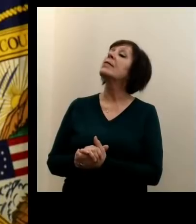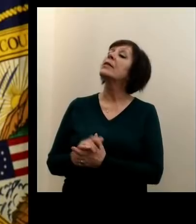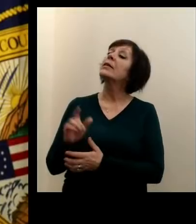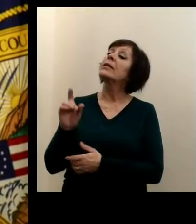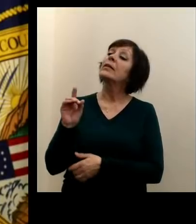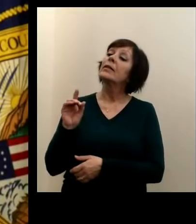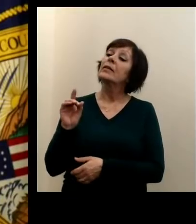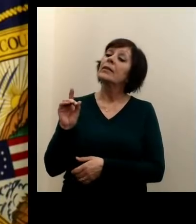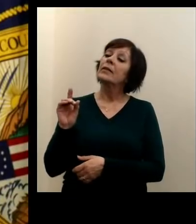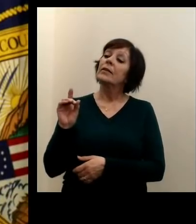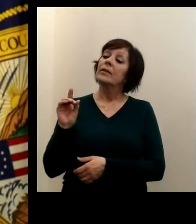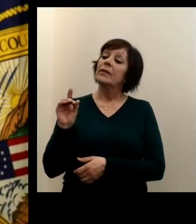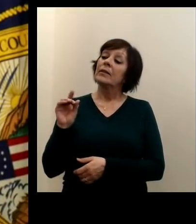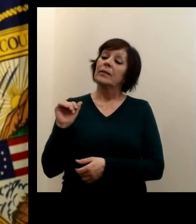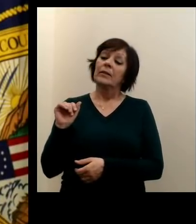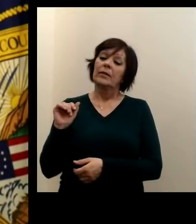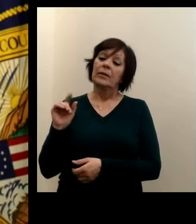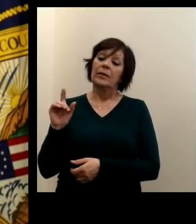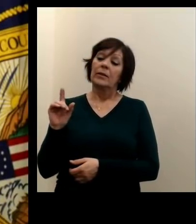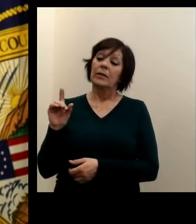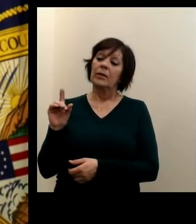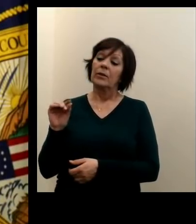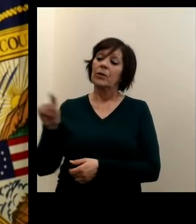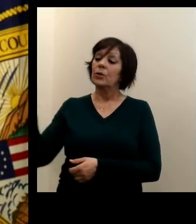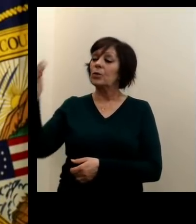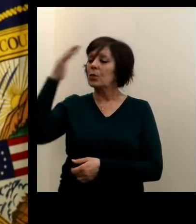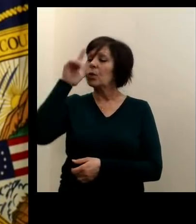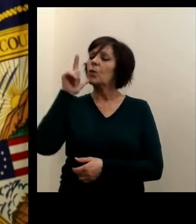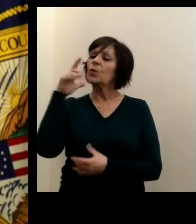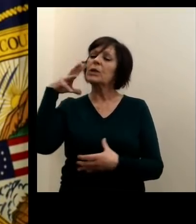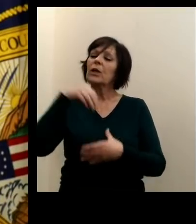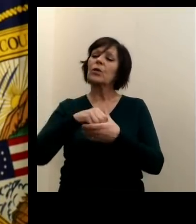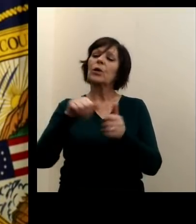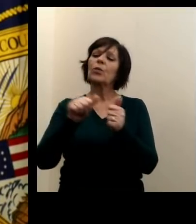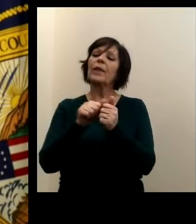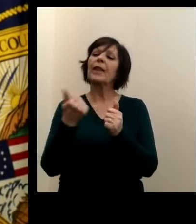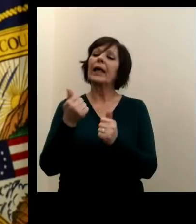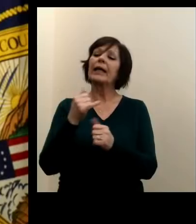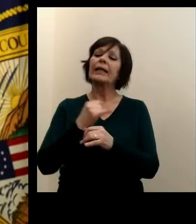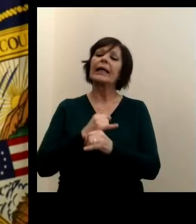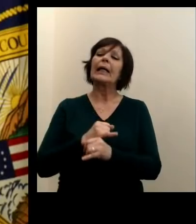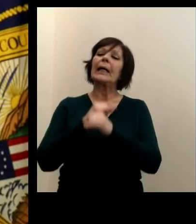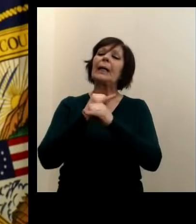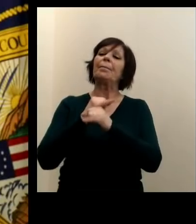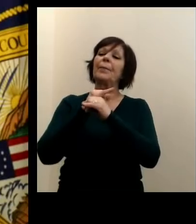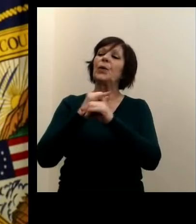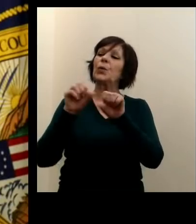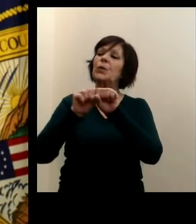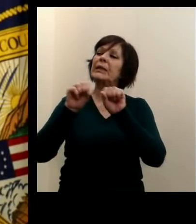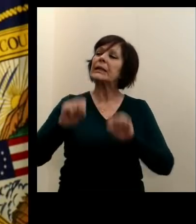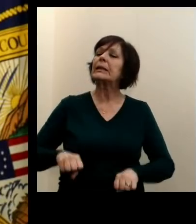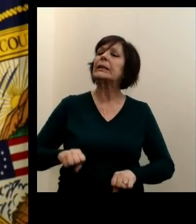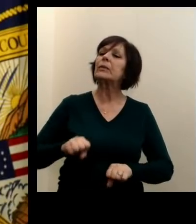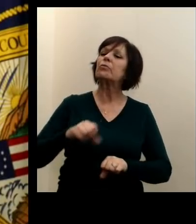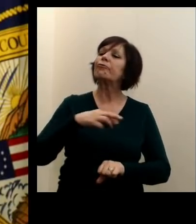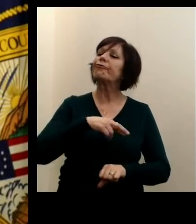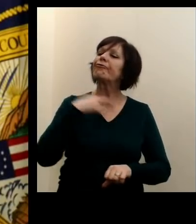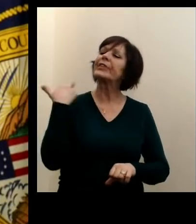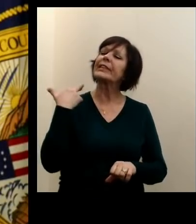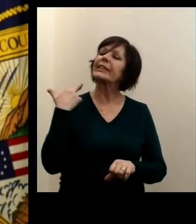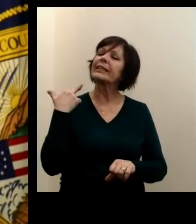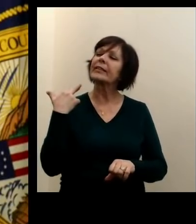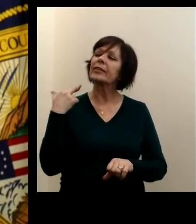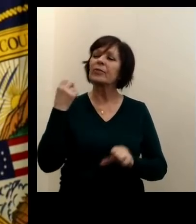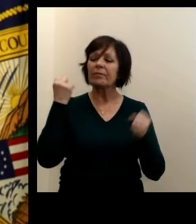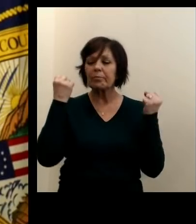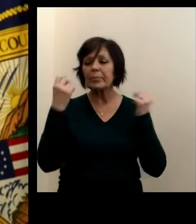indication as to who will be included in the immunocompromised group that was also added today along with the 65 plus people? Because we've got a lot